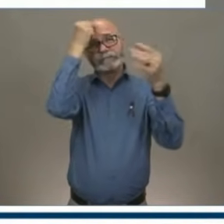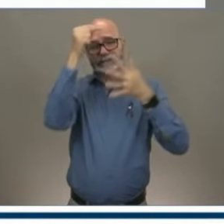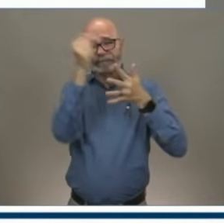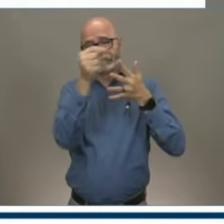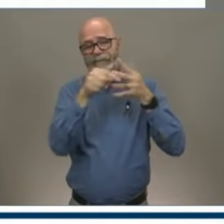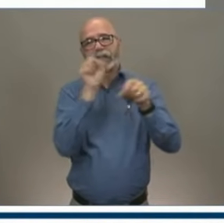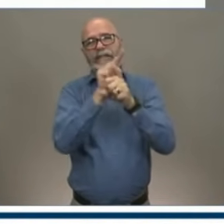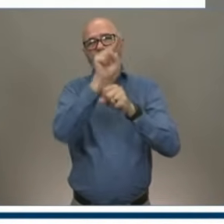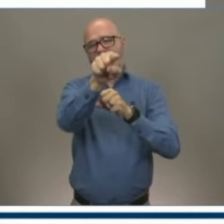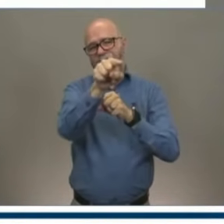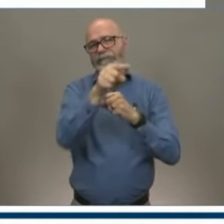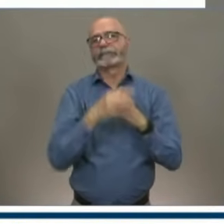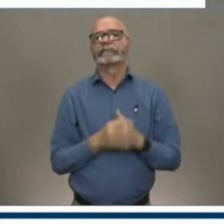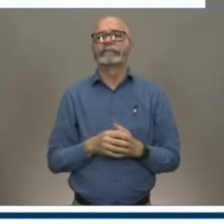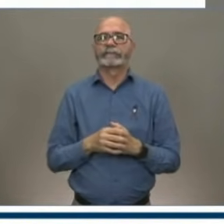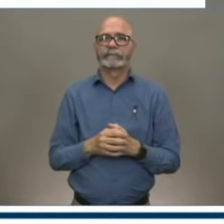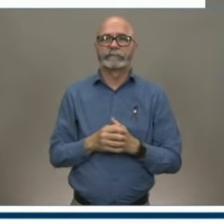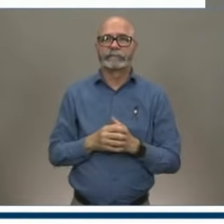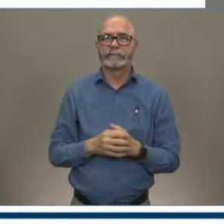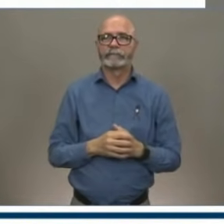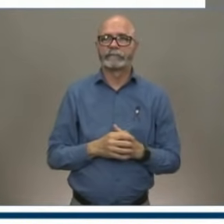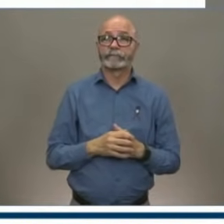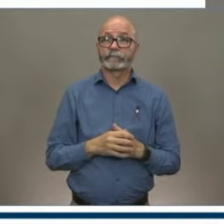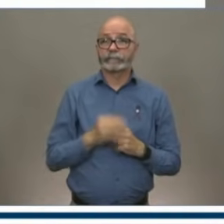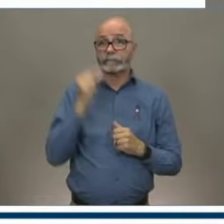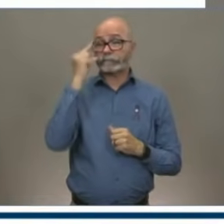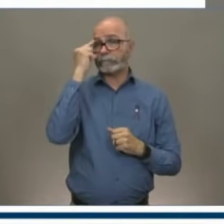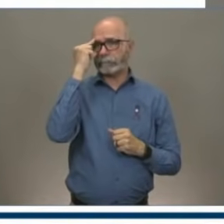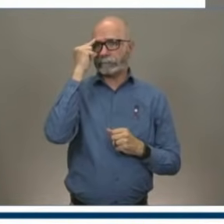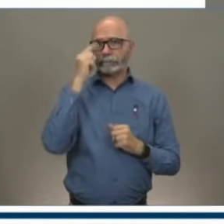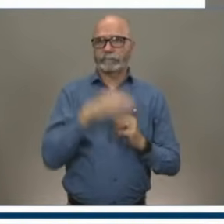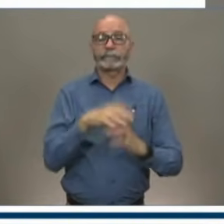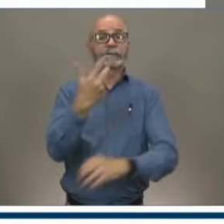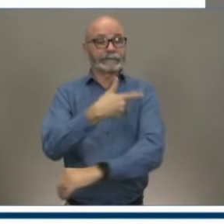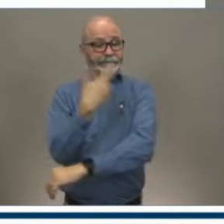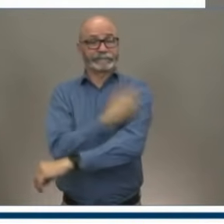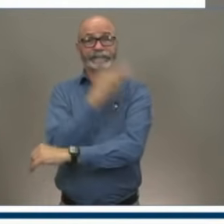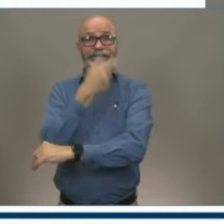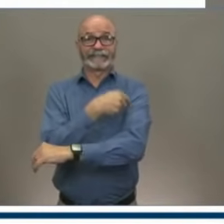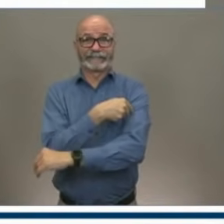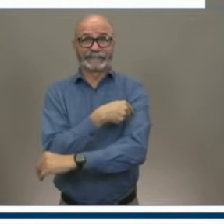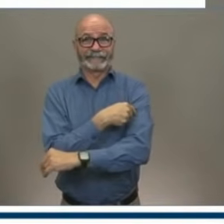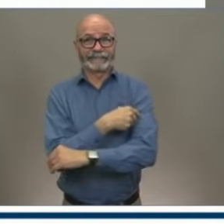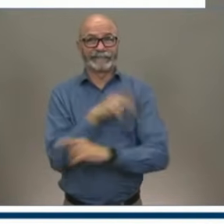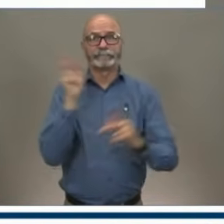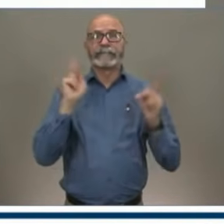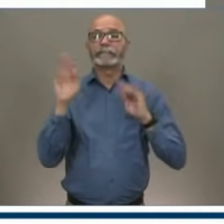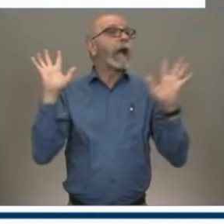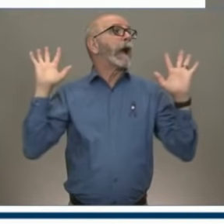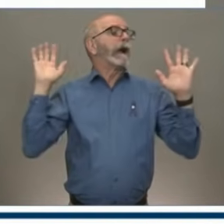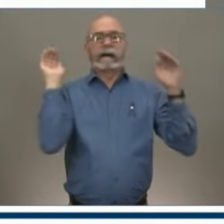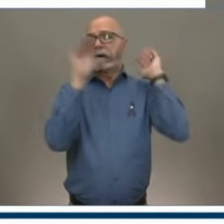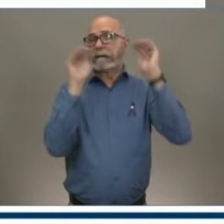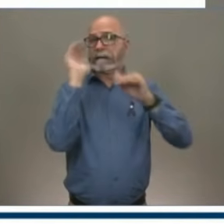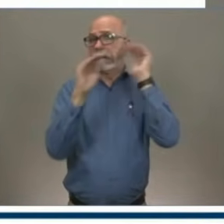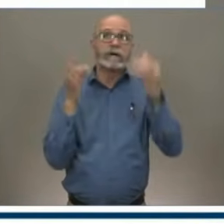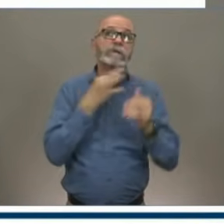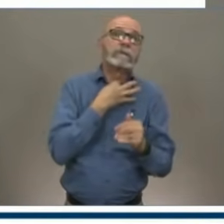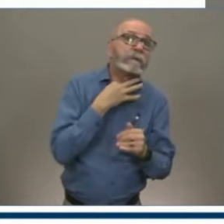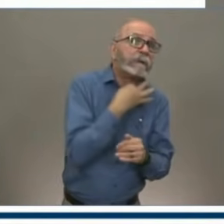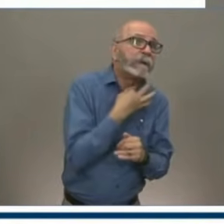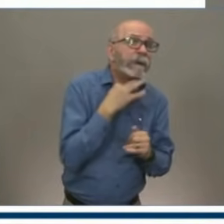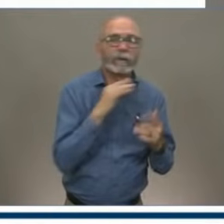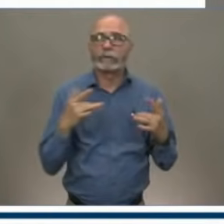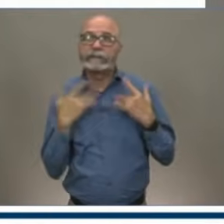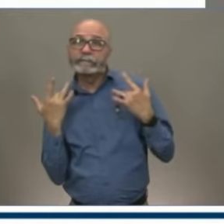I'd like to move on and provide a brief update on vaccine planning. That's certainly a topic that's been a lot of media coverage in the last few days and a lot